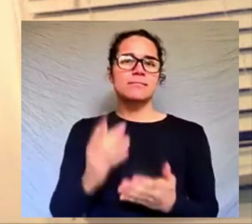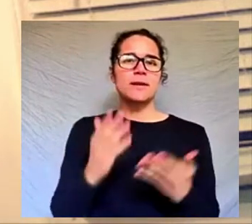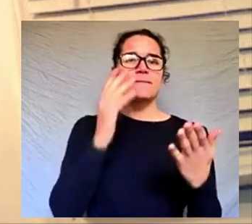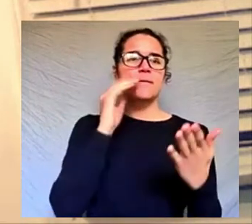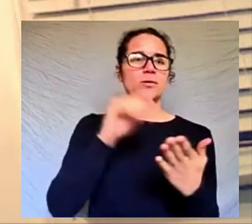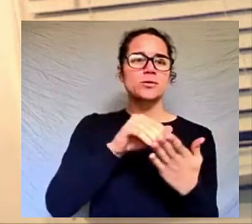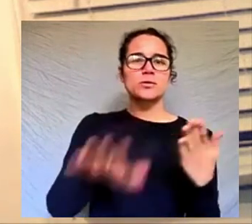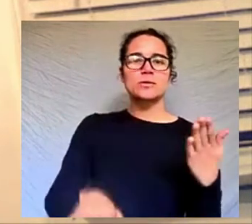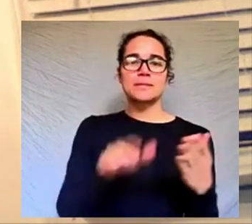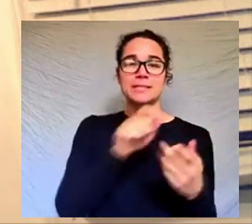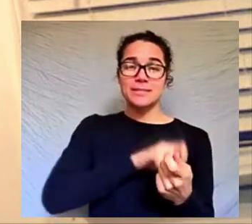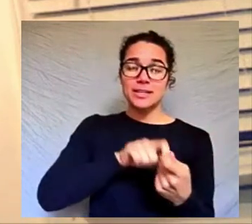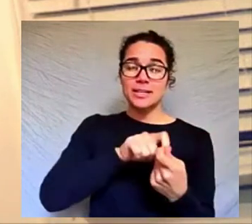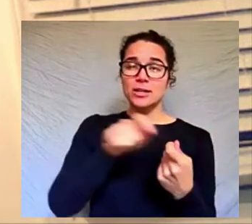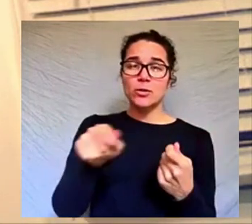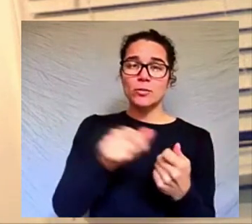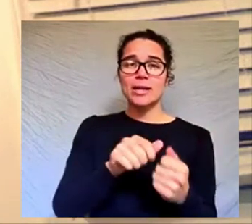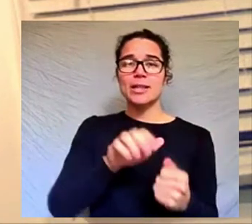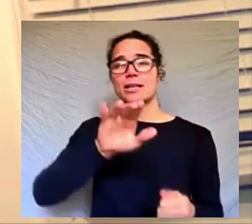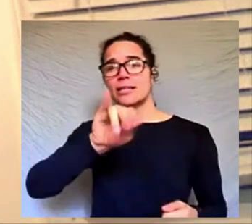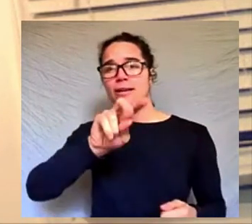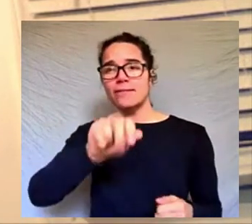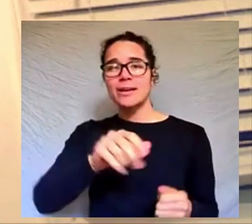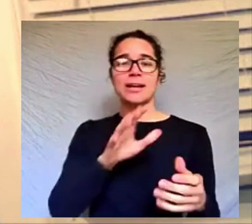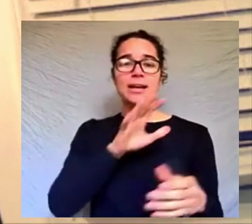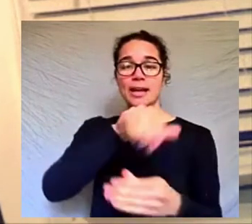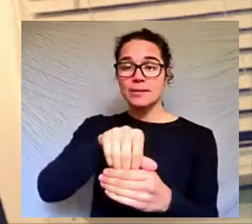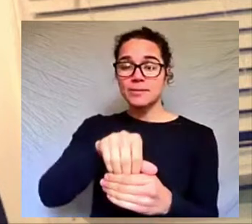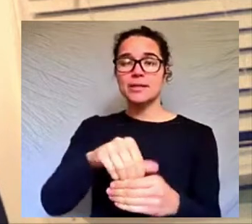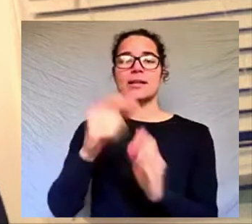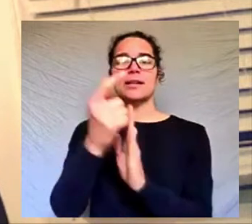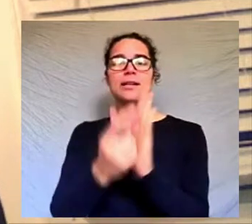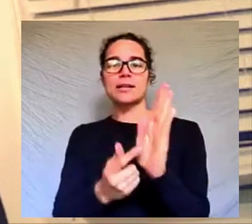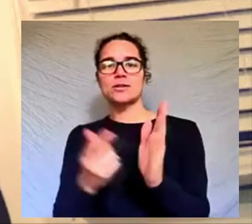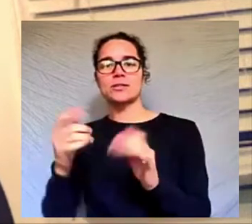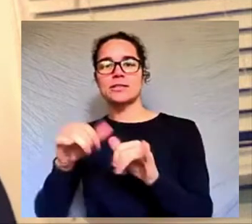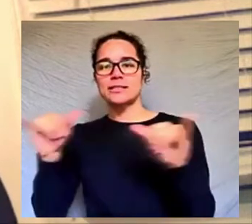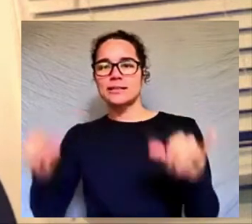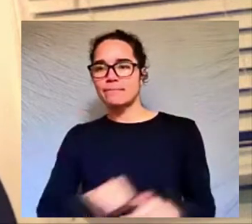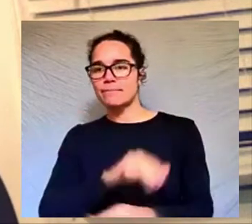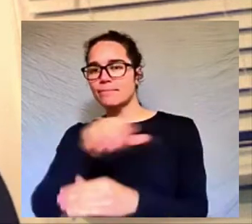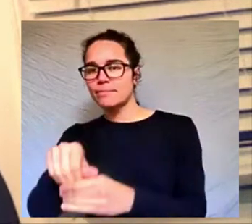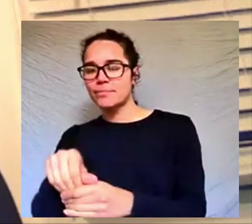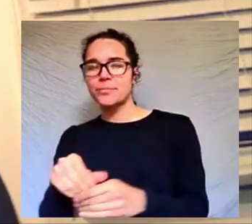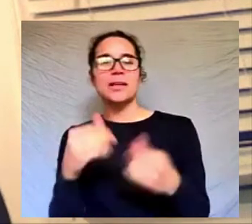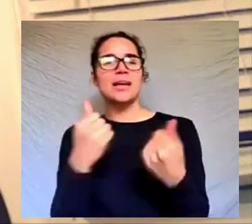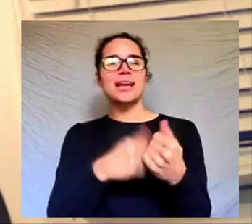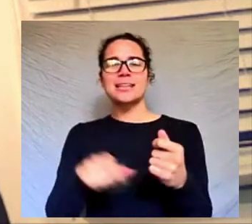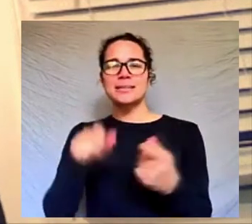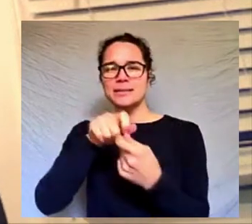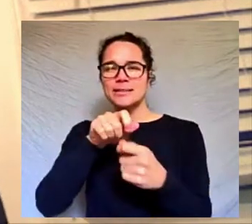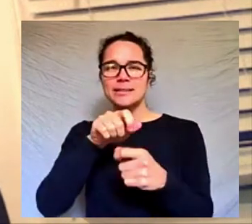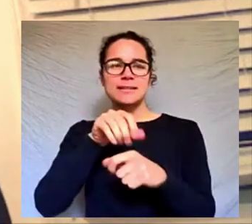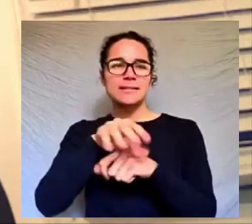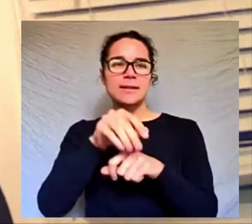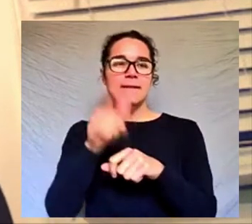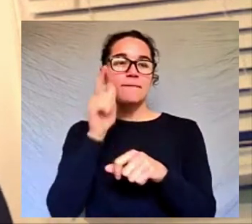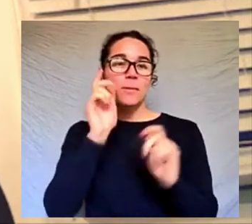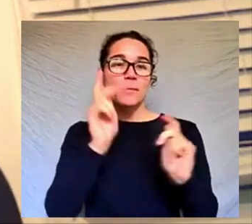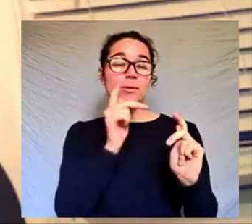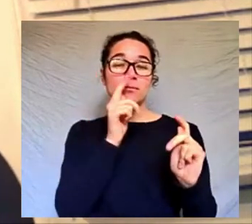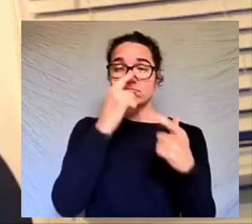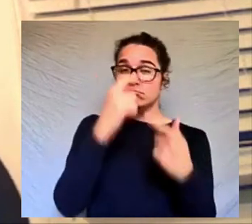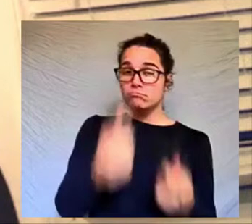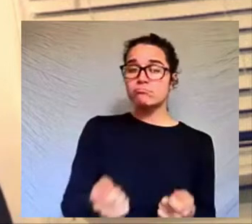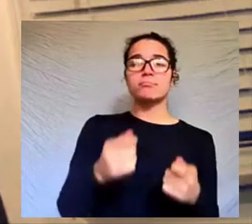engagement and also the legal system? Also, do you have any specific advice for those interested in pursuing careers in law and public